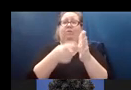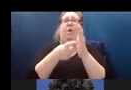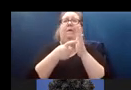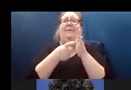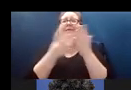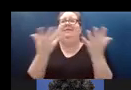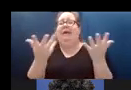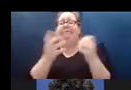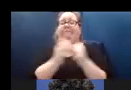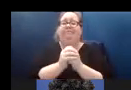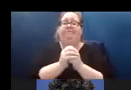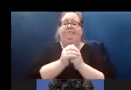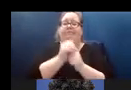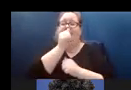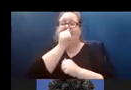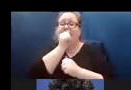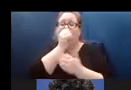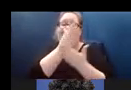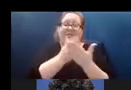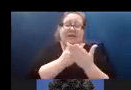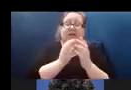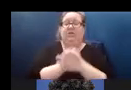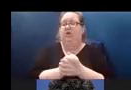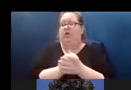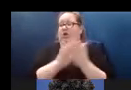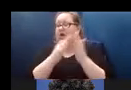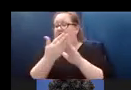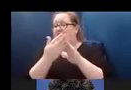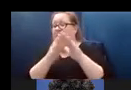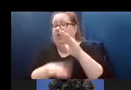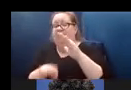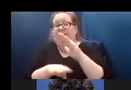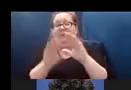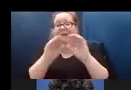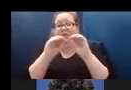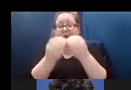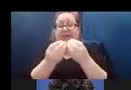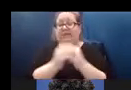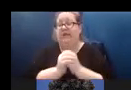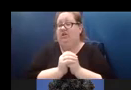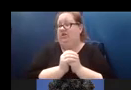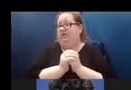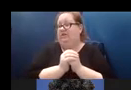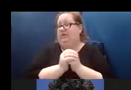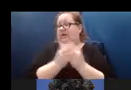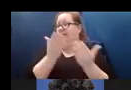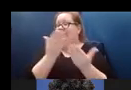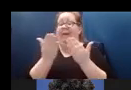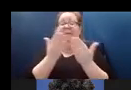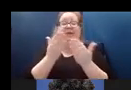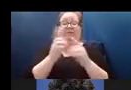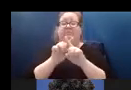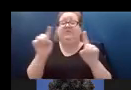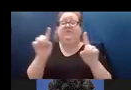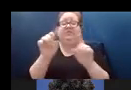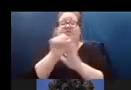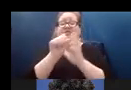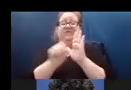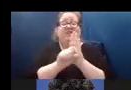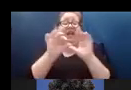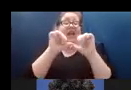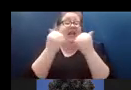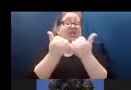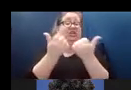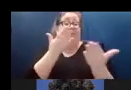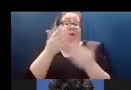the private sector and community-based organizations and maybe even different state agencies might